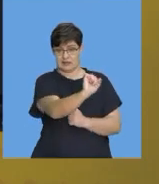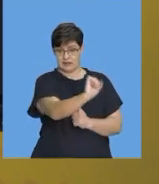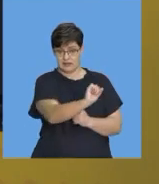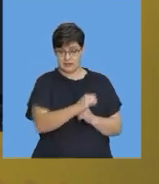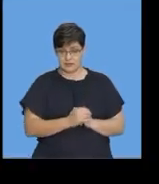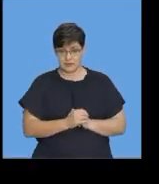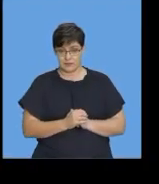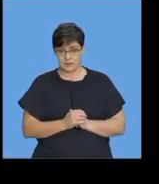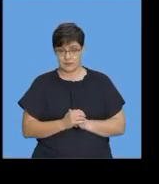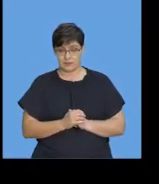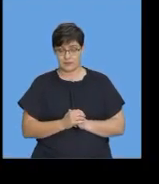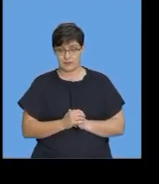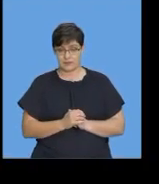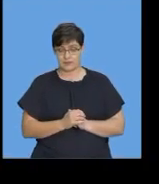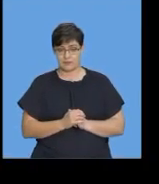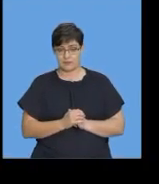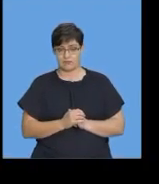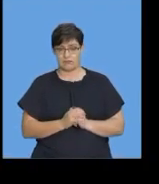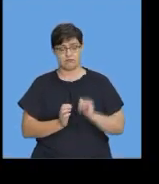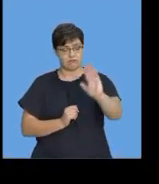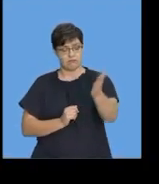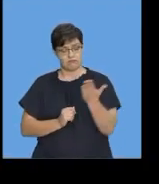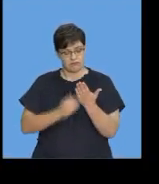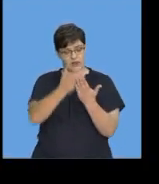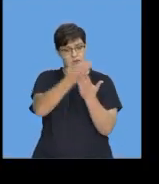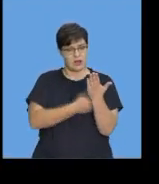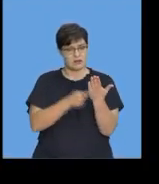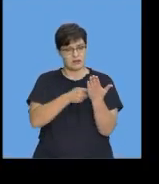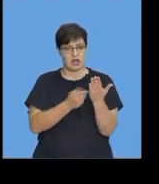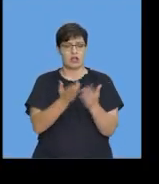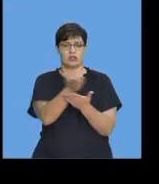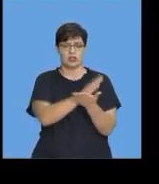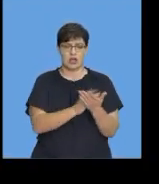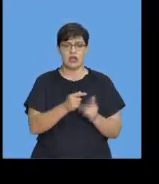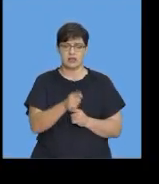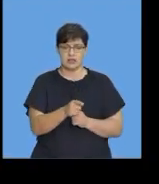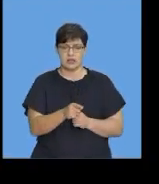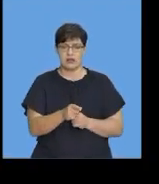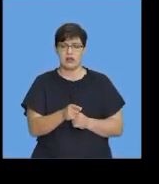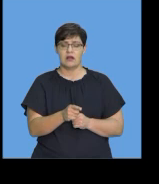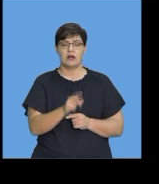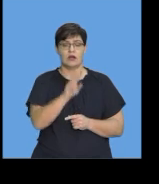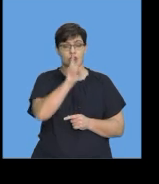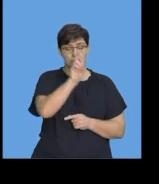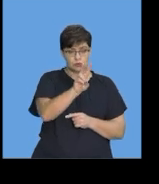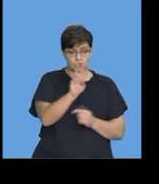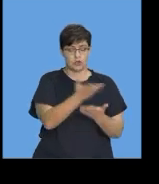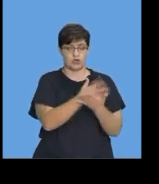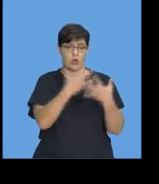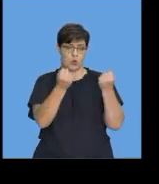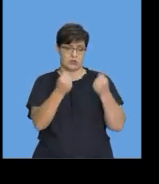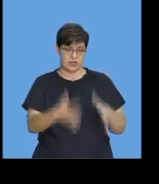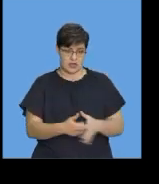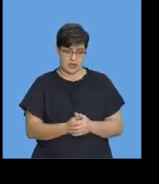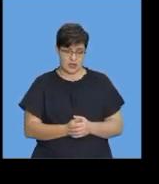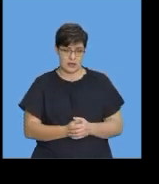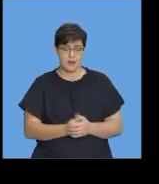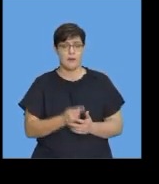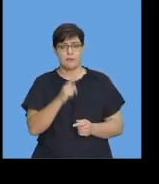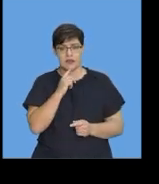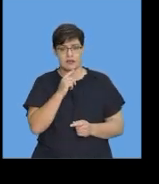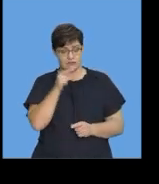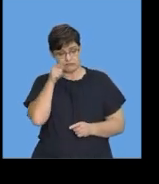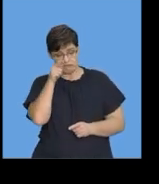We are given an extract from the audit report. It says to shareholders, so obviously it's addressed to